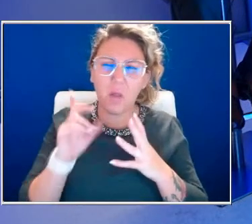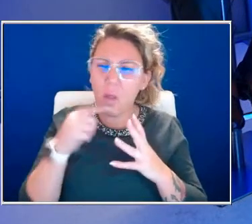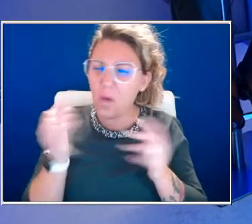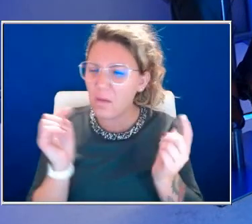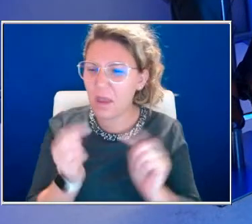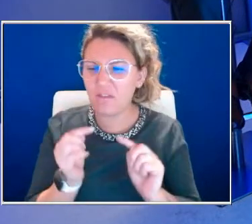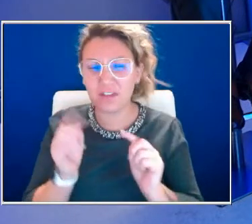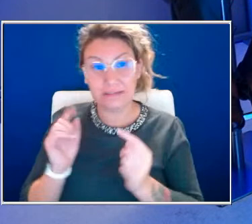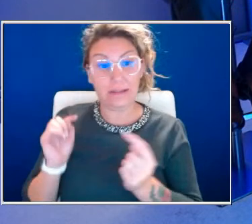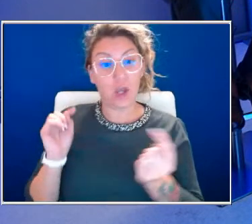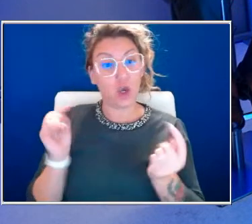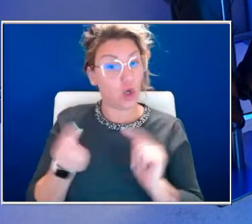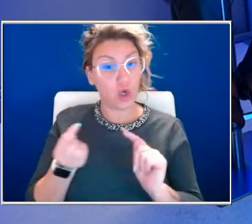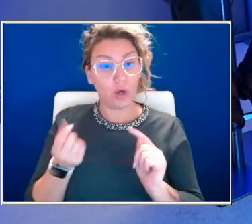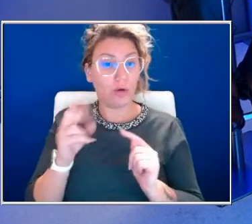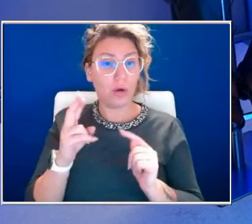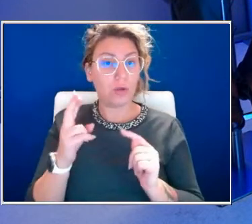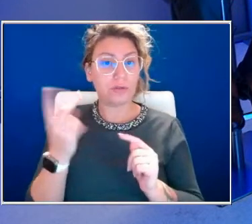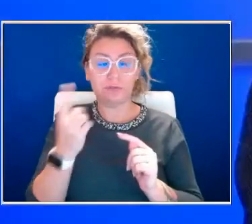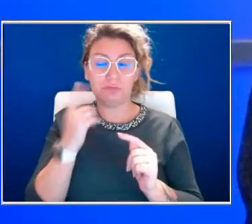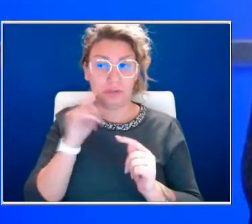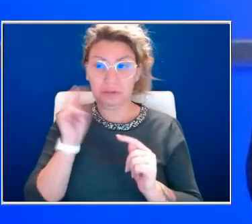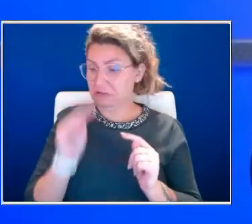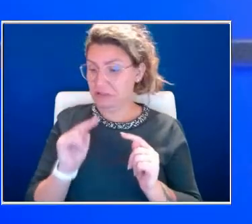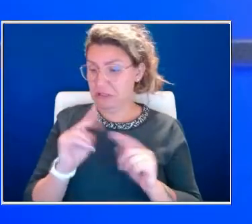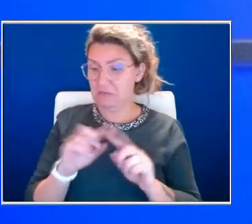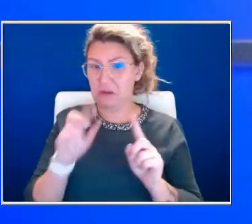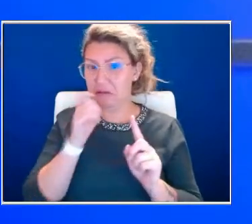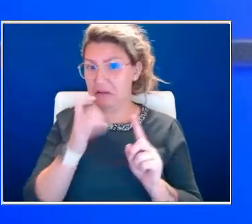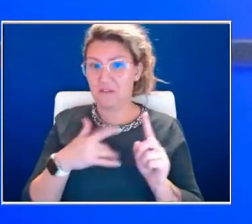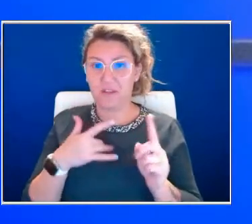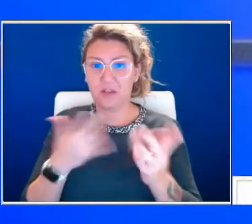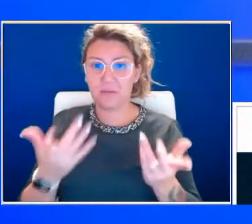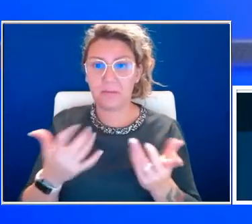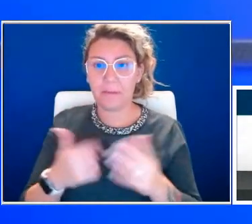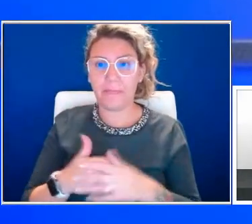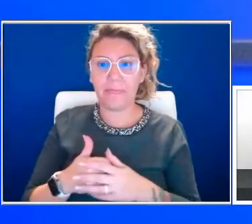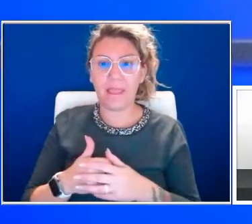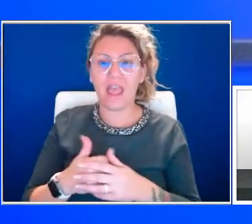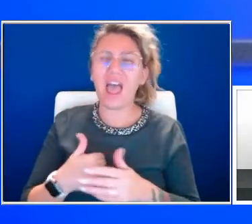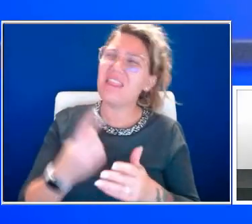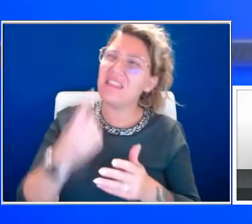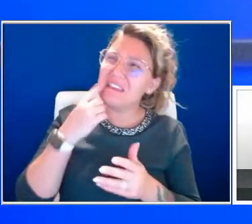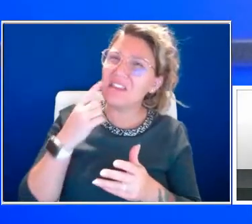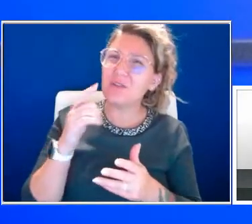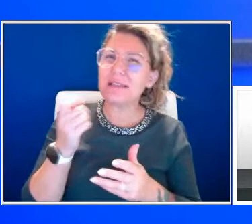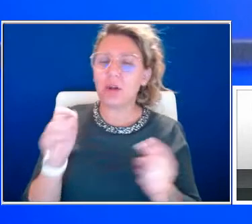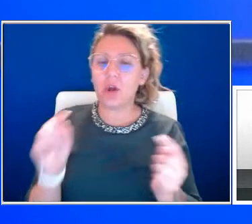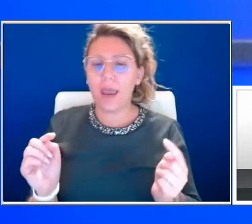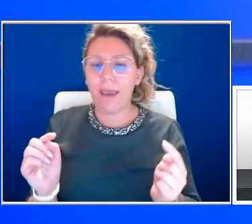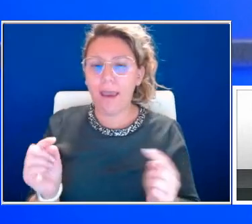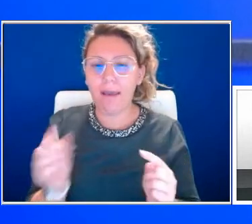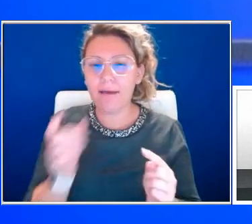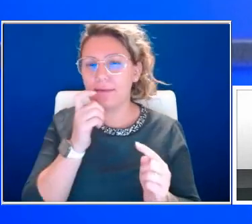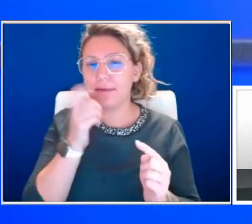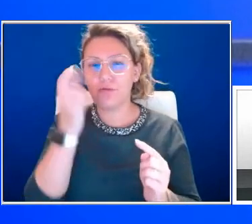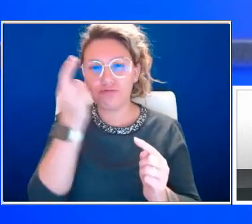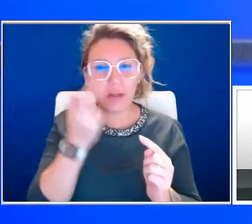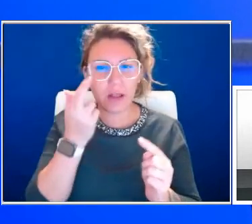that you see them but you don't feel them? No, I think that there was some aching, and I didn't realize what it was.